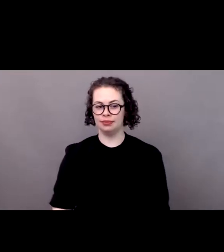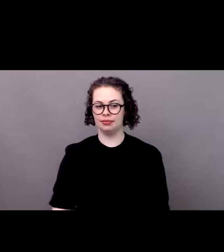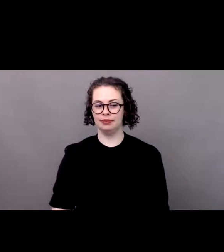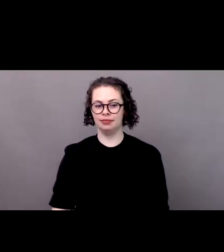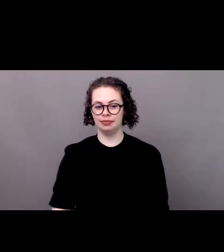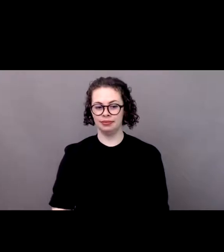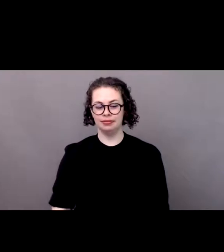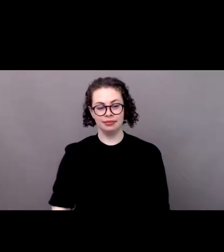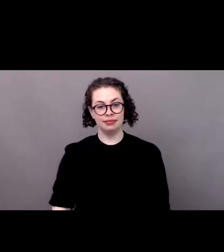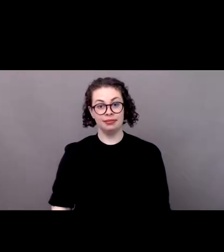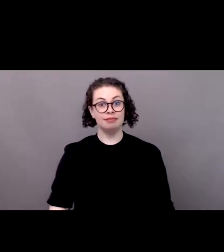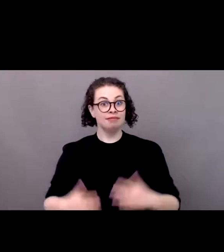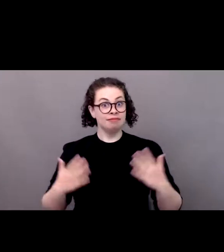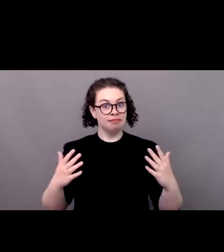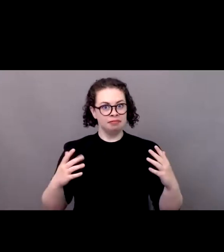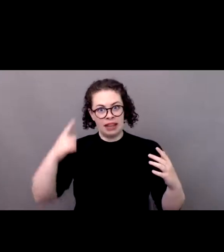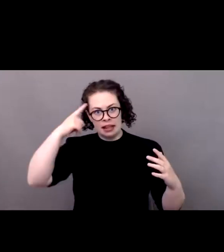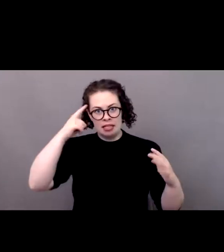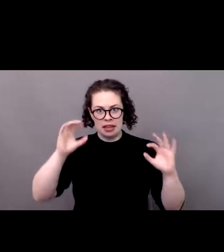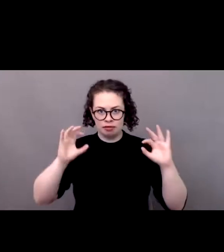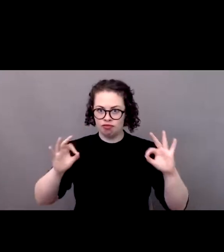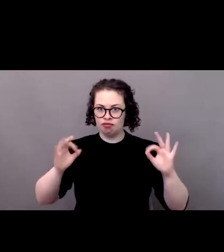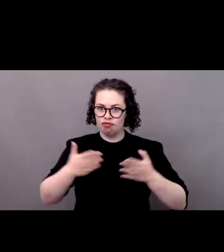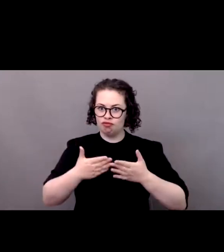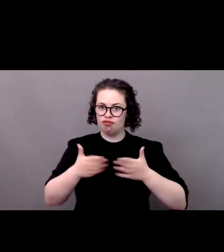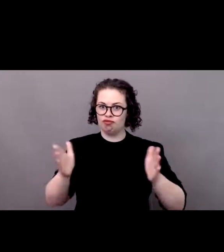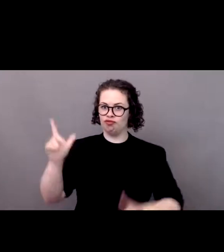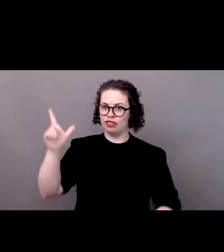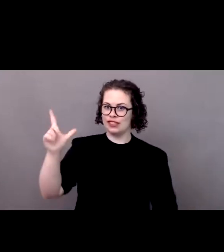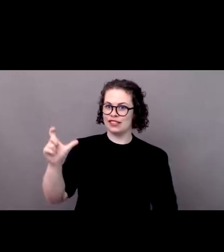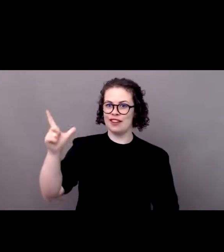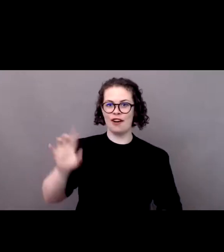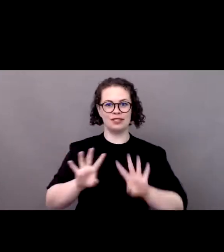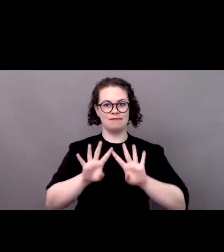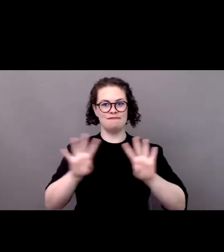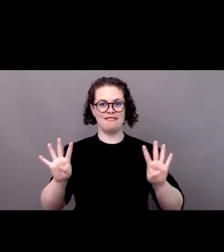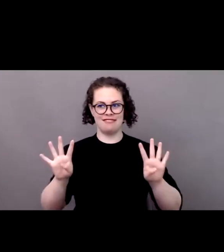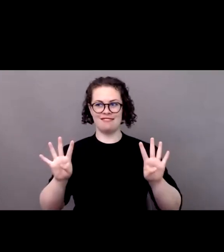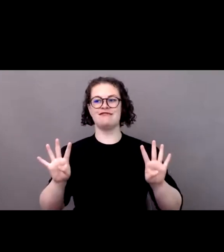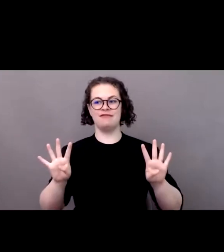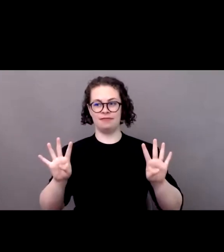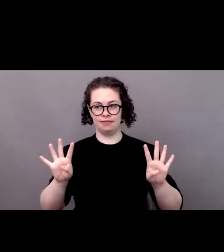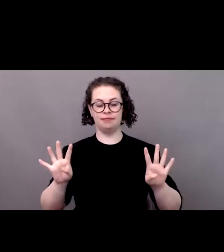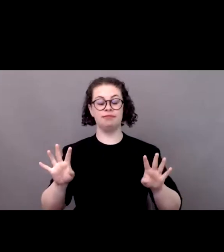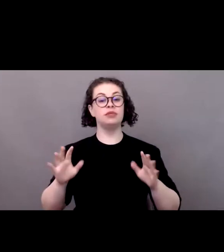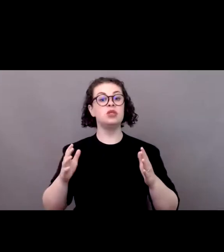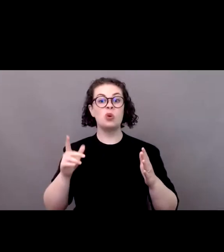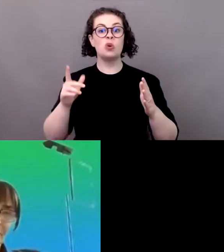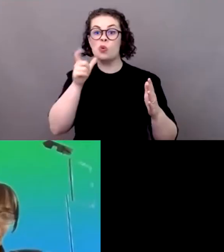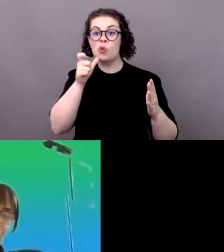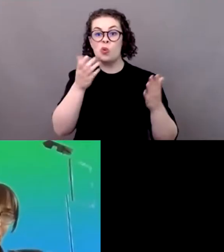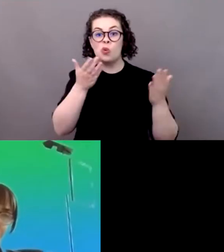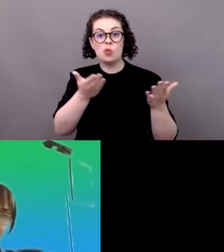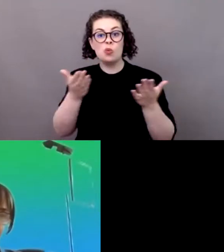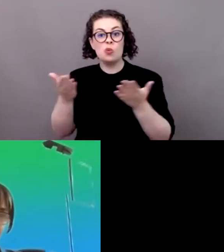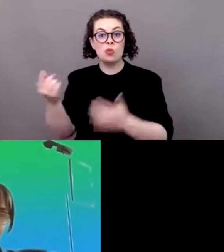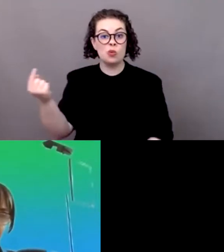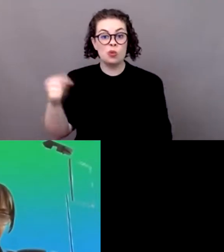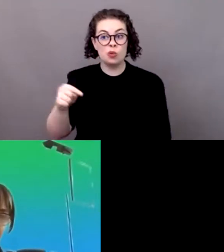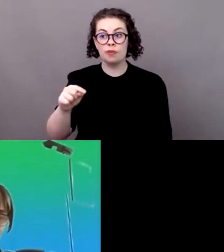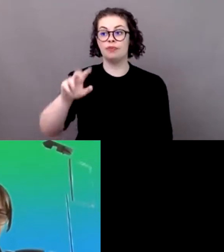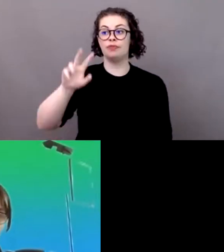this this conference. So let me introduce you to the panelists of this session.